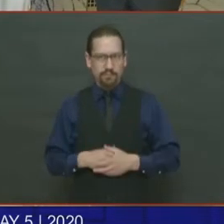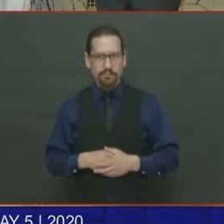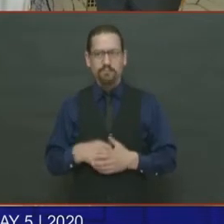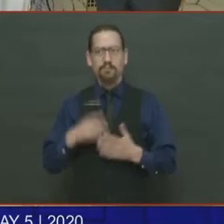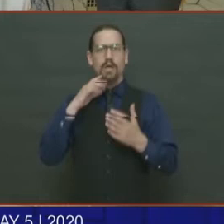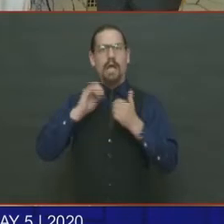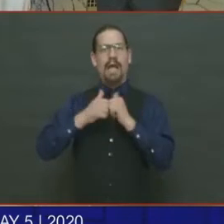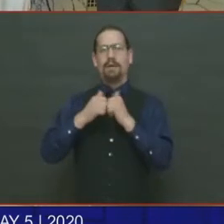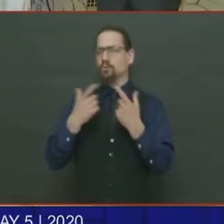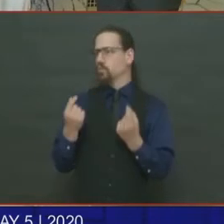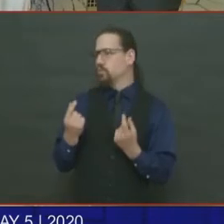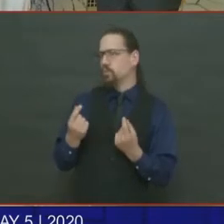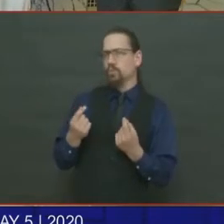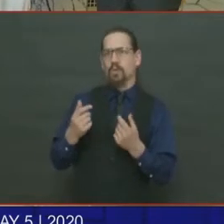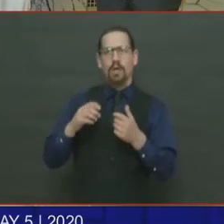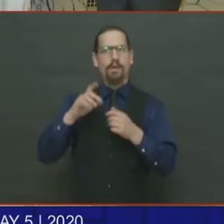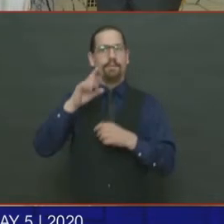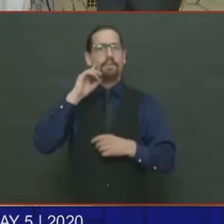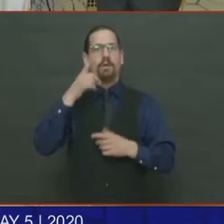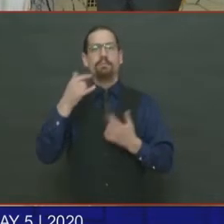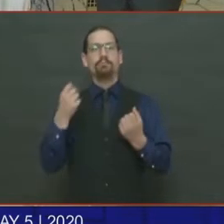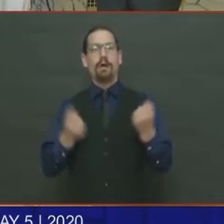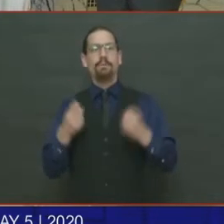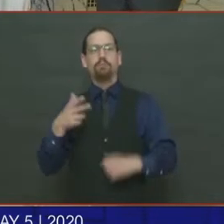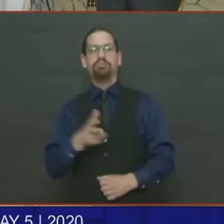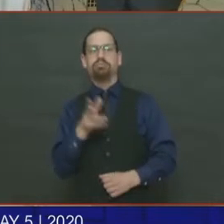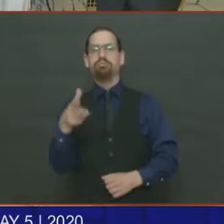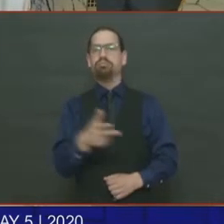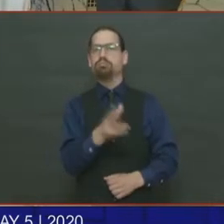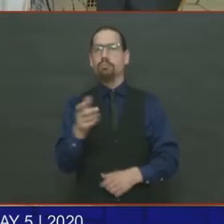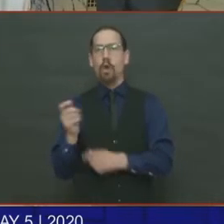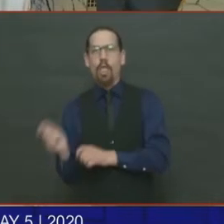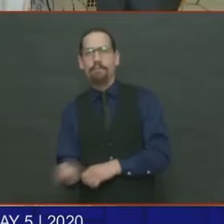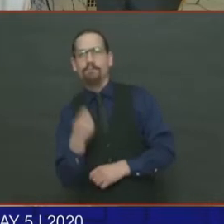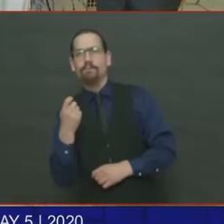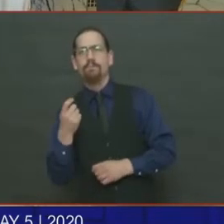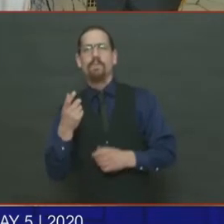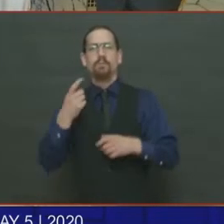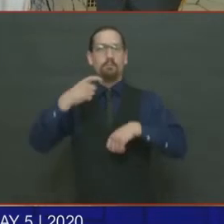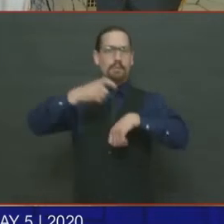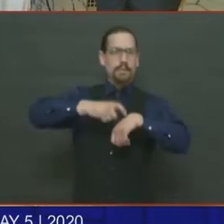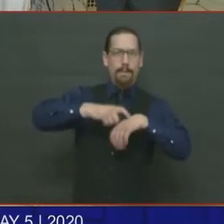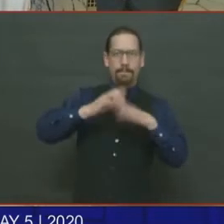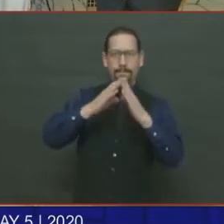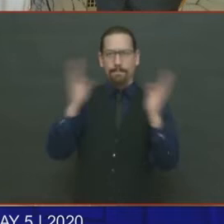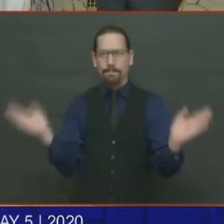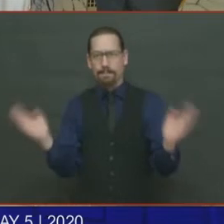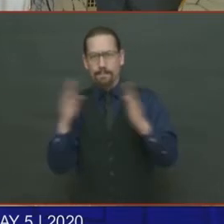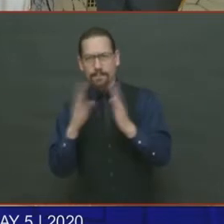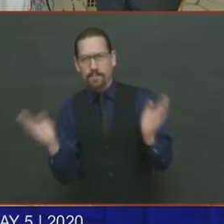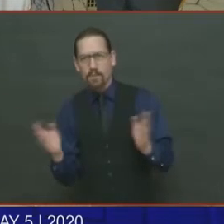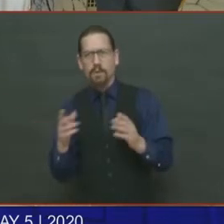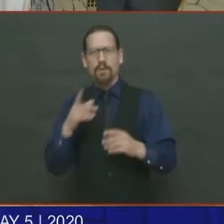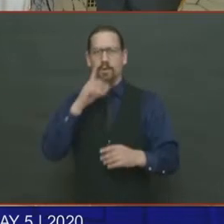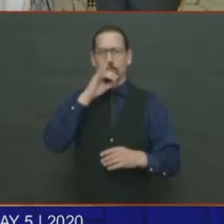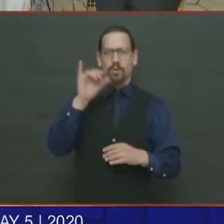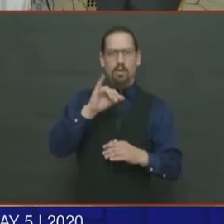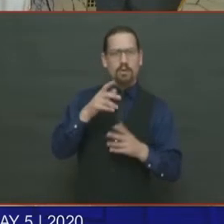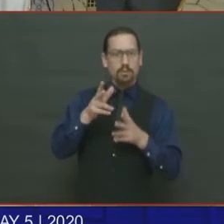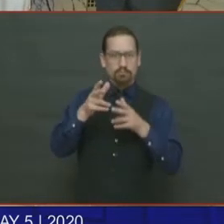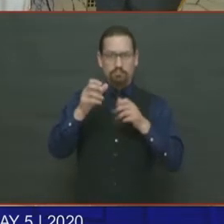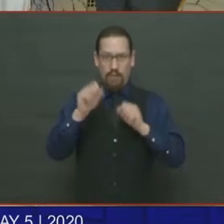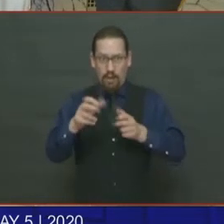ranges, carts, tee times, etc. So you'll know before Saturday. I'm sorry, I didn't see